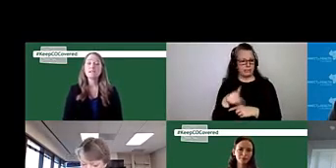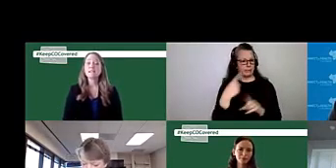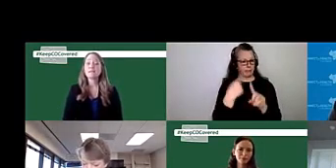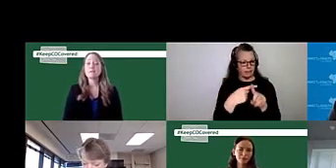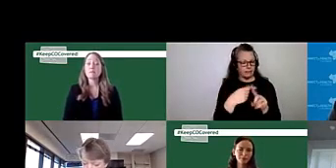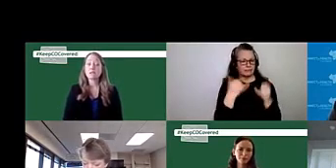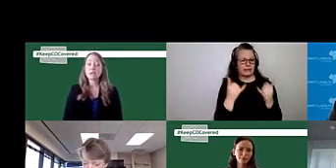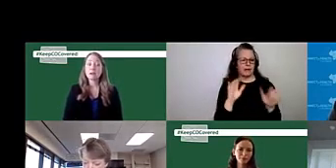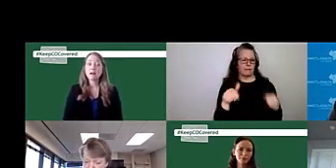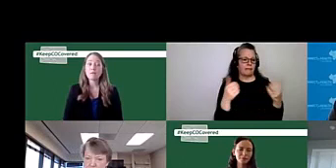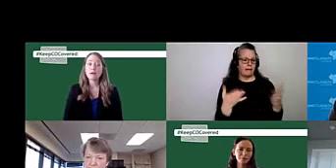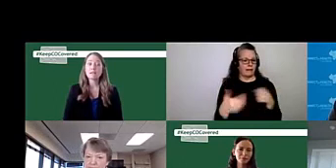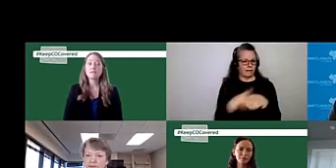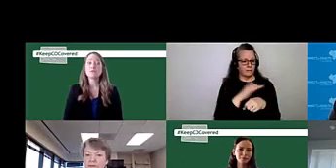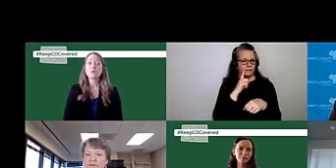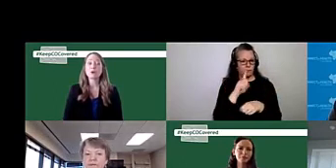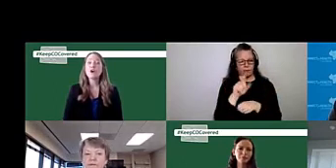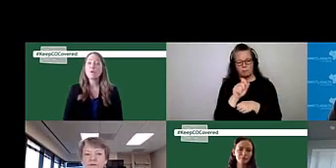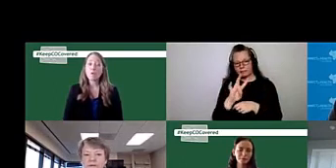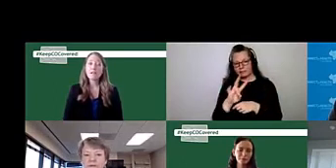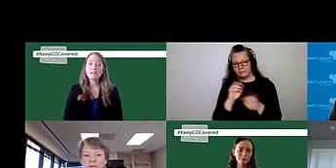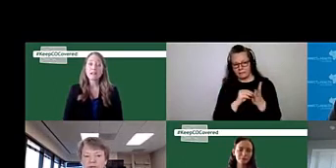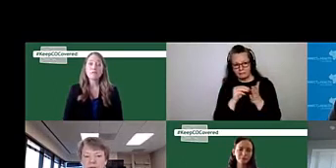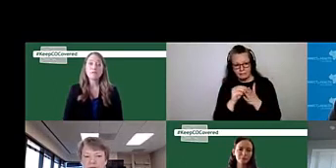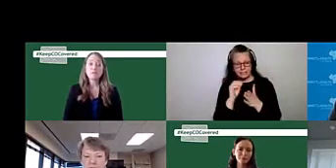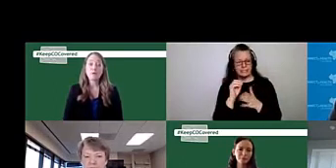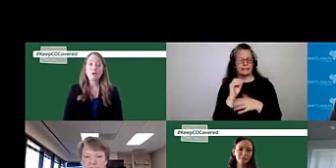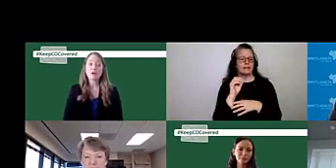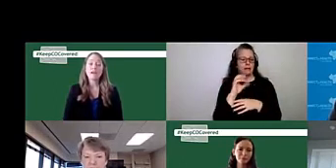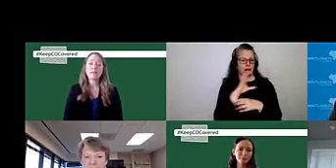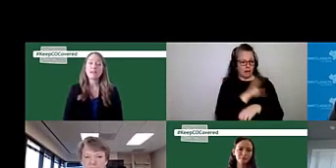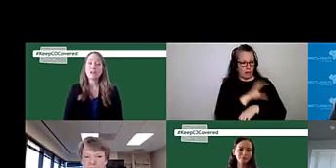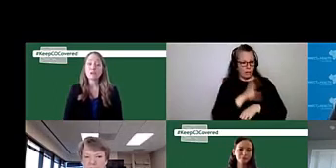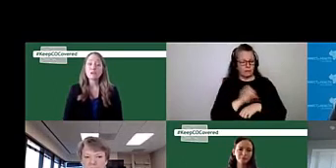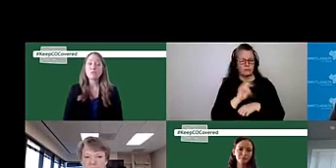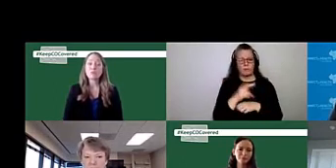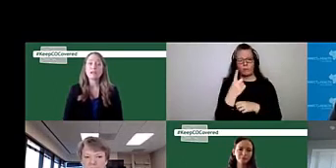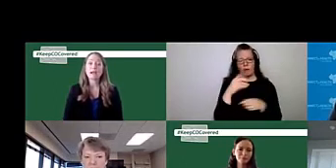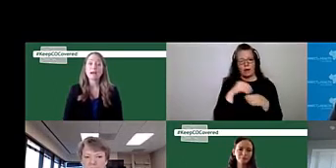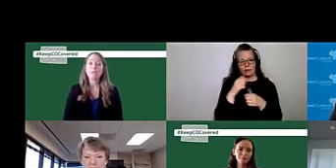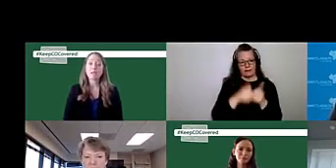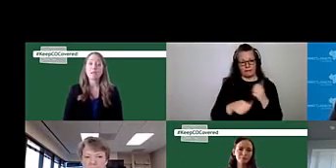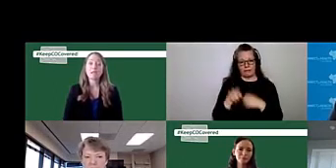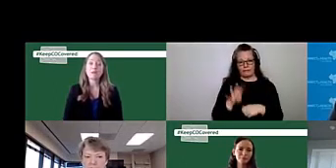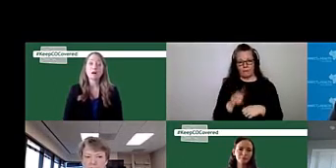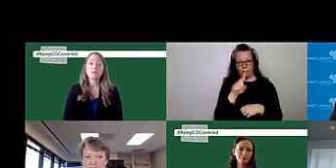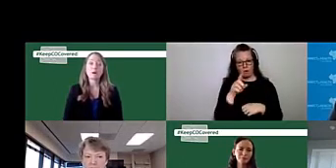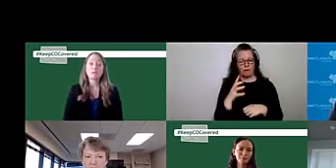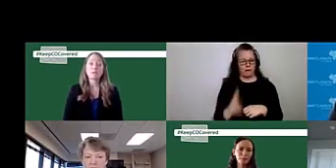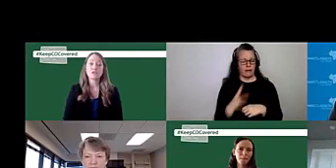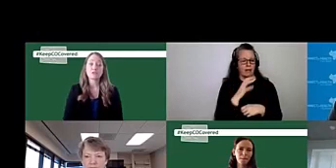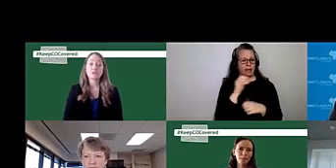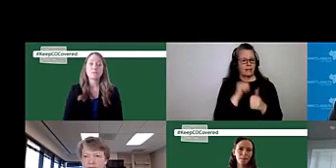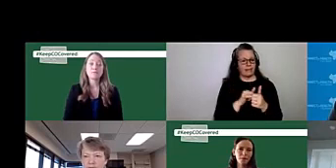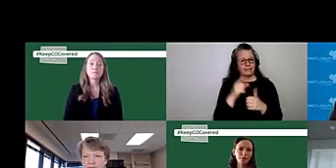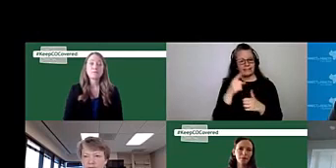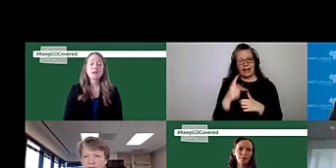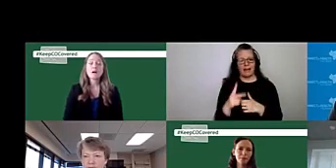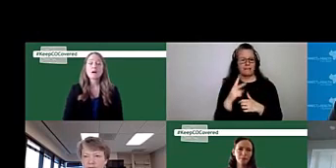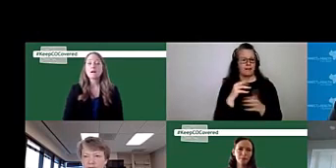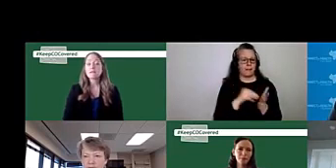than 1.7 million Coloradans, or 1 in every 4, and that includes more than 500,000 of Colorado's